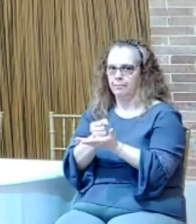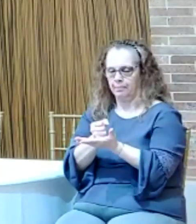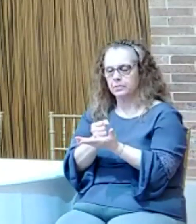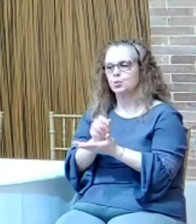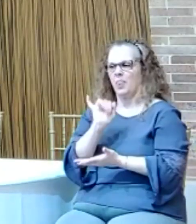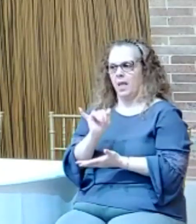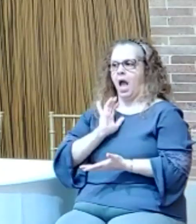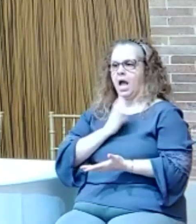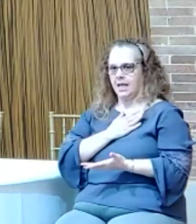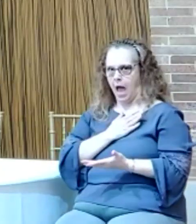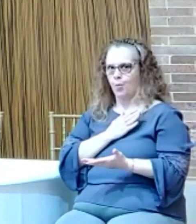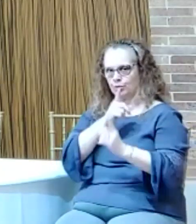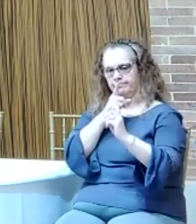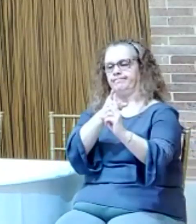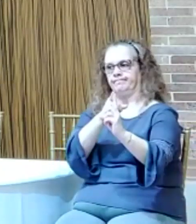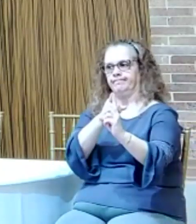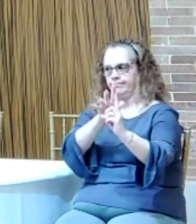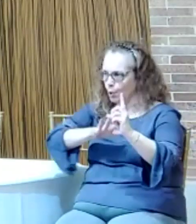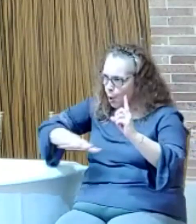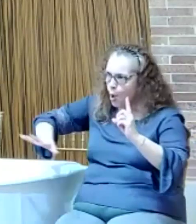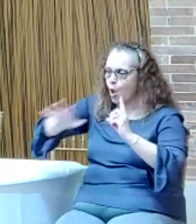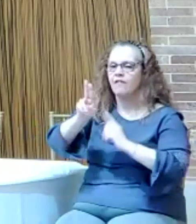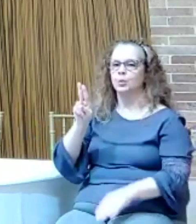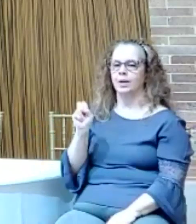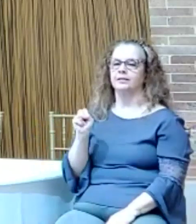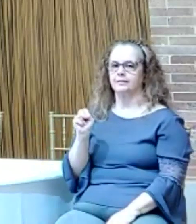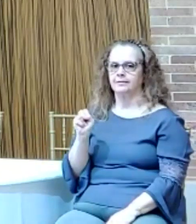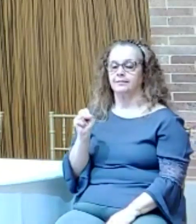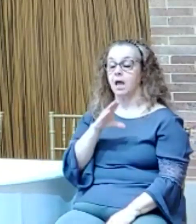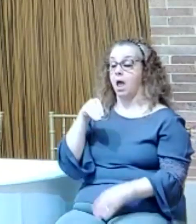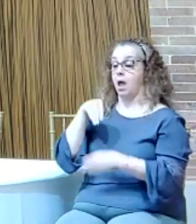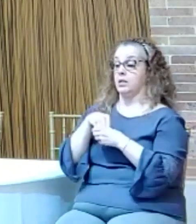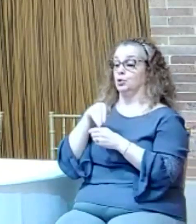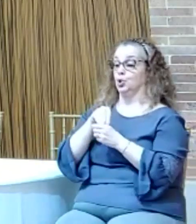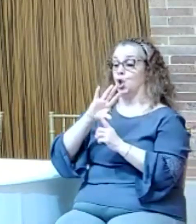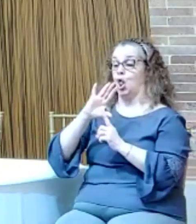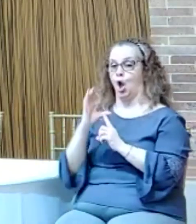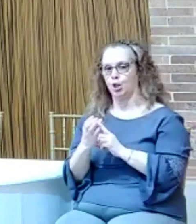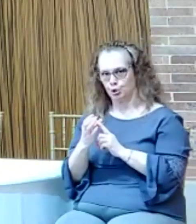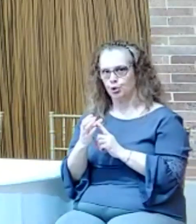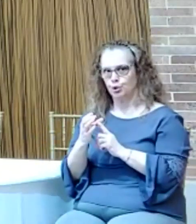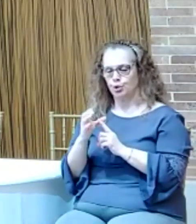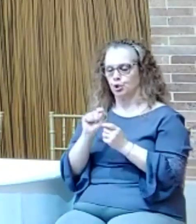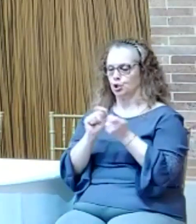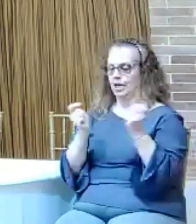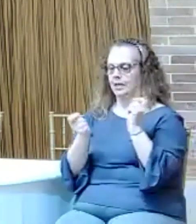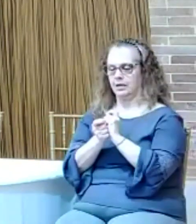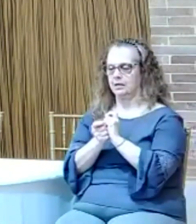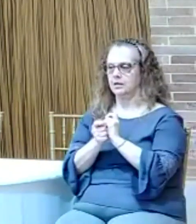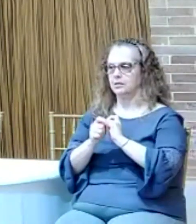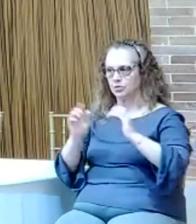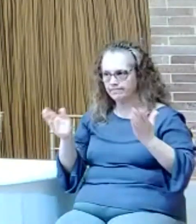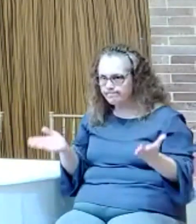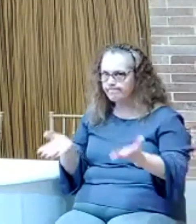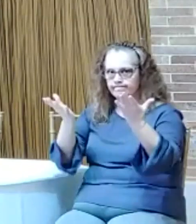that across the United States and doing other internal culture change as well we've lifted up uh the fair housing